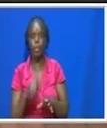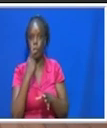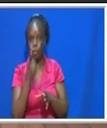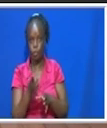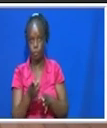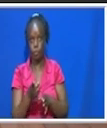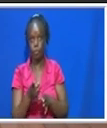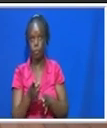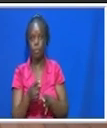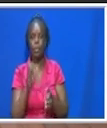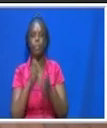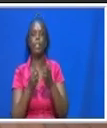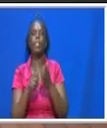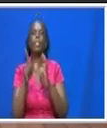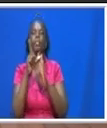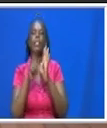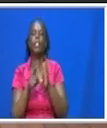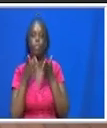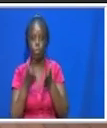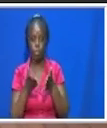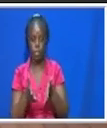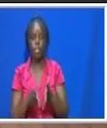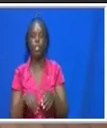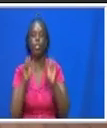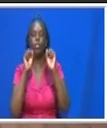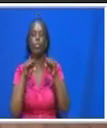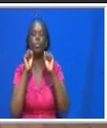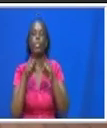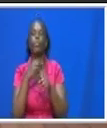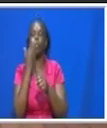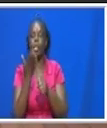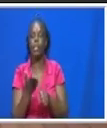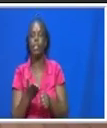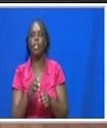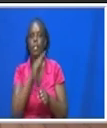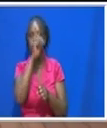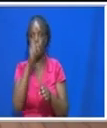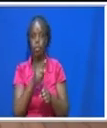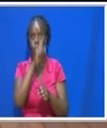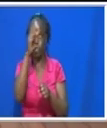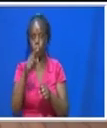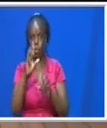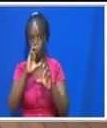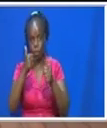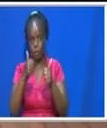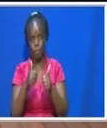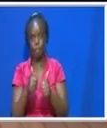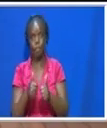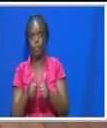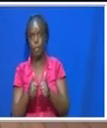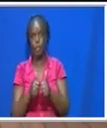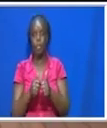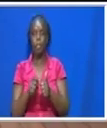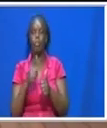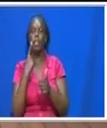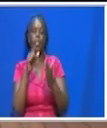So by the end of this lesson you should be able to answer the questions correctly. We